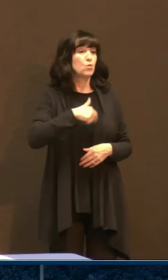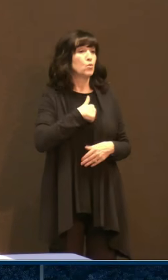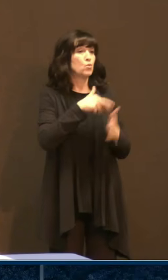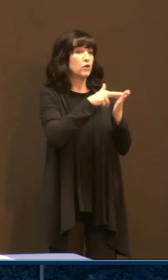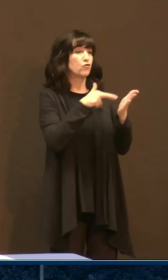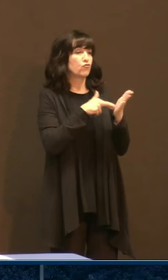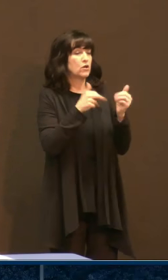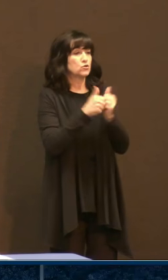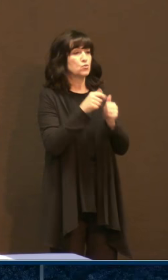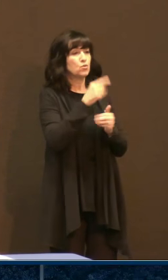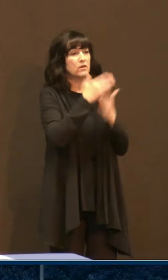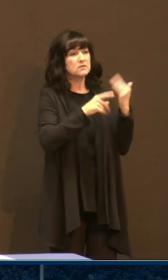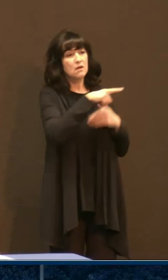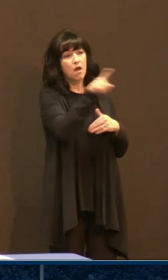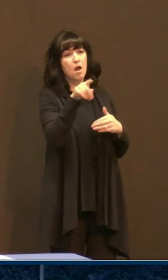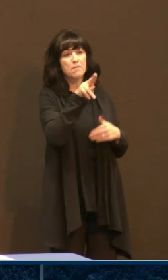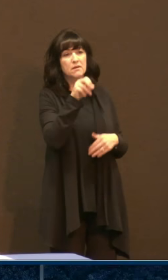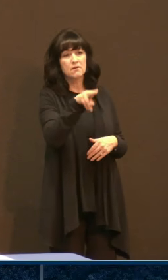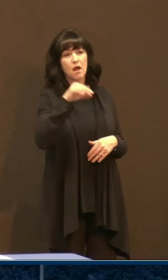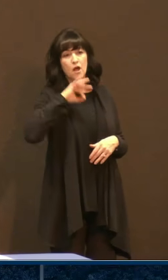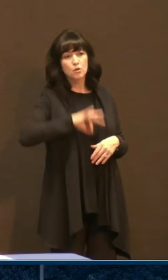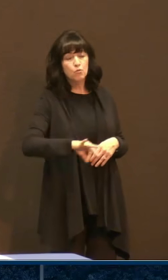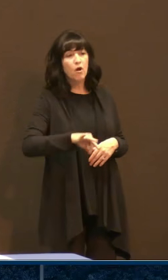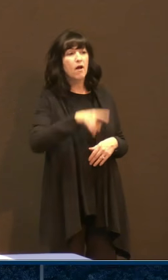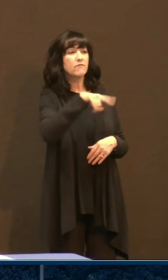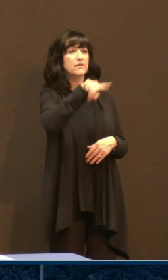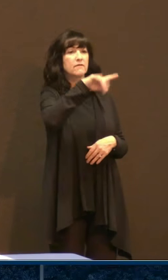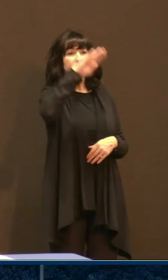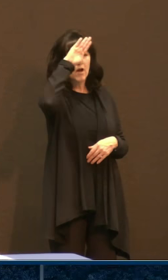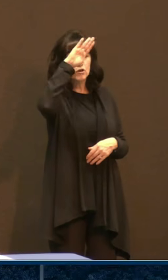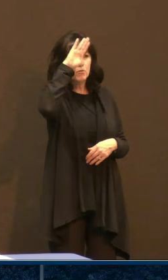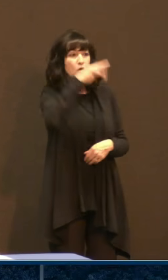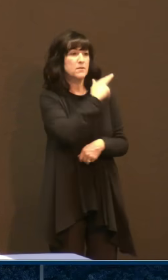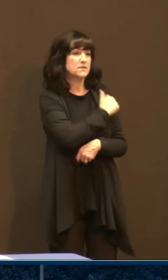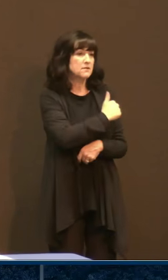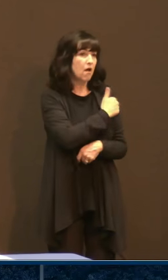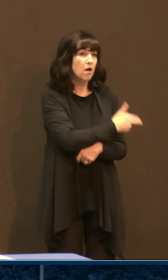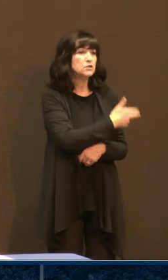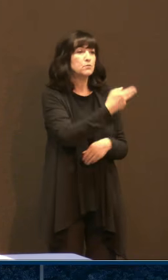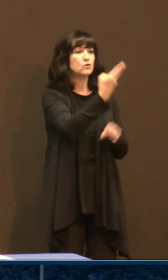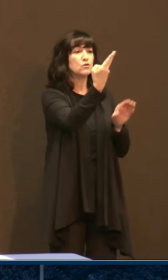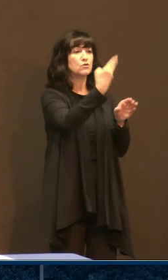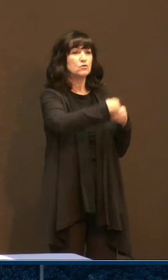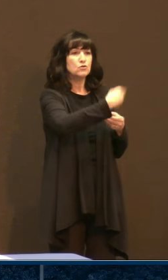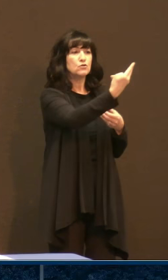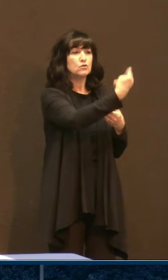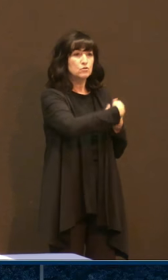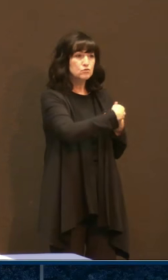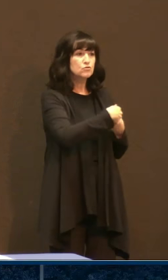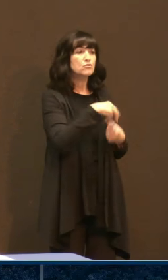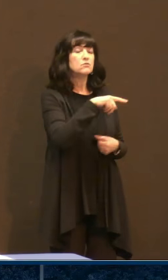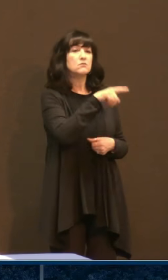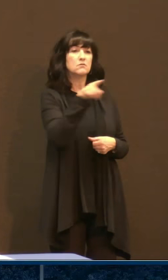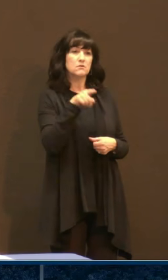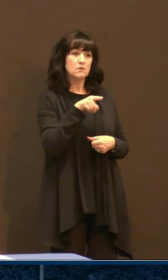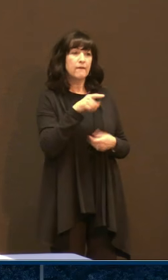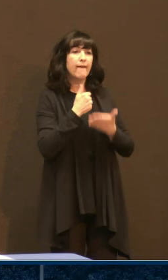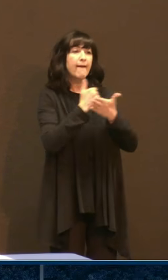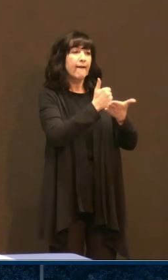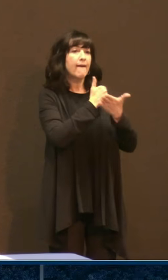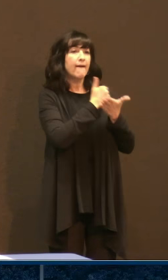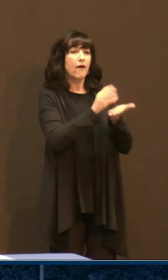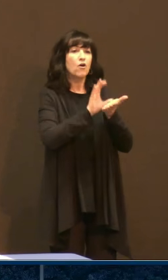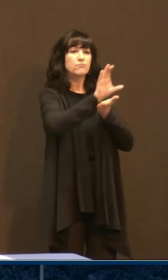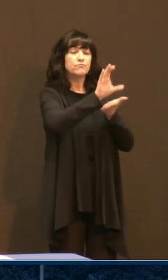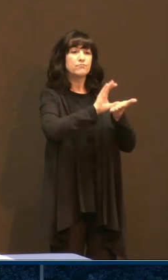eligible, fire departments, hospitals, et cetera, to be able to put in for reimbursement, the 75% level to the